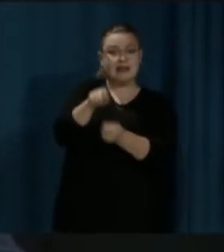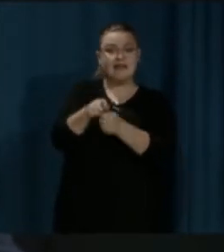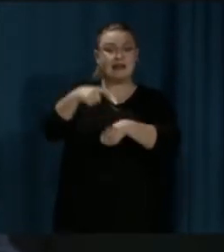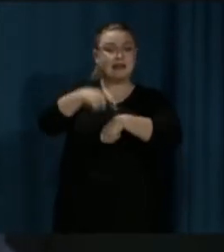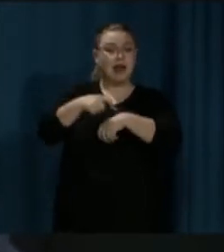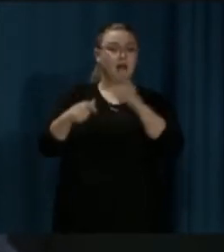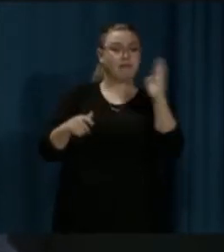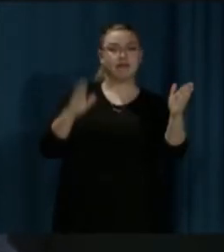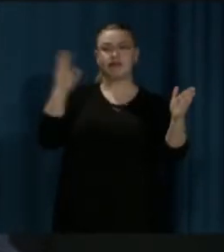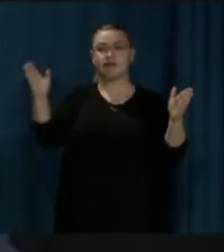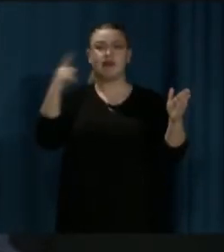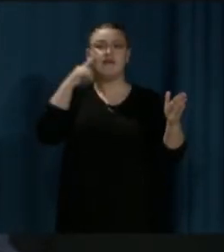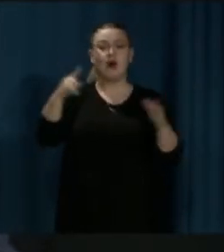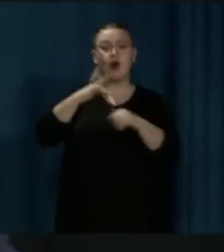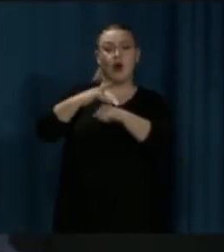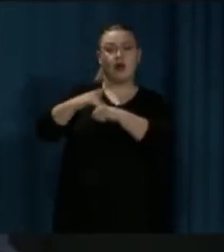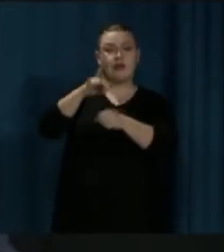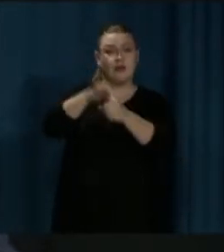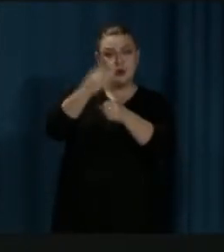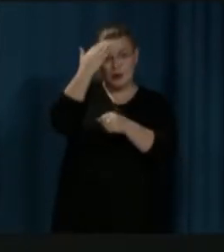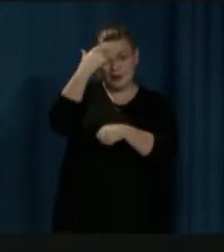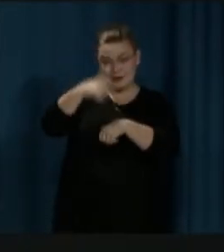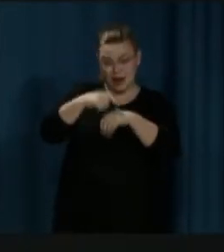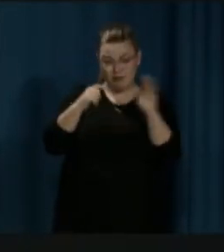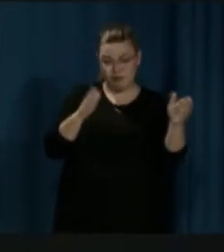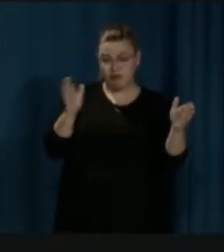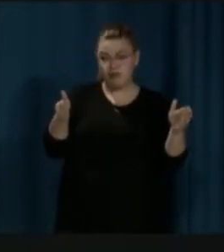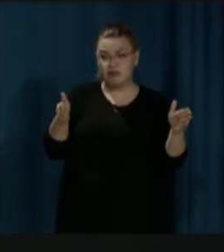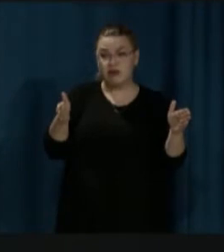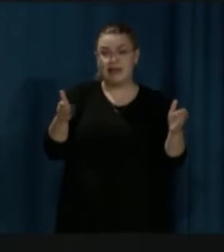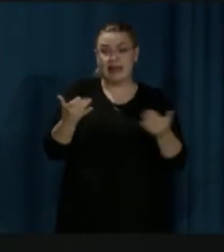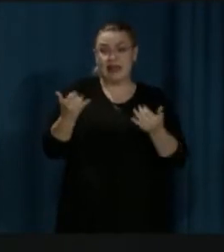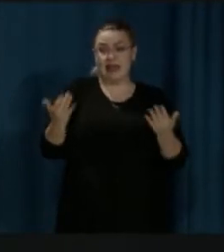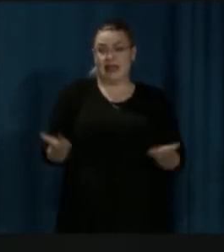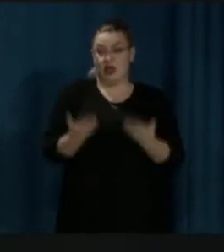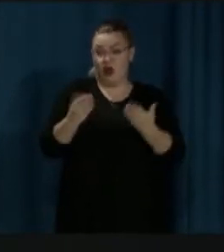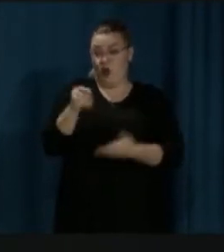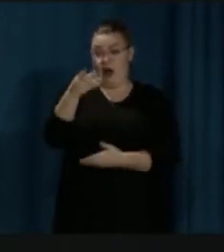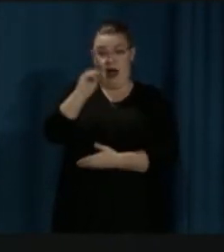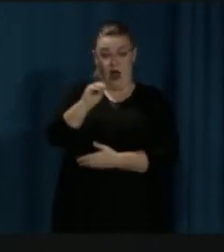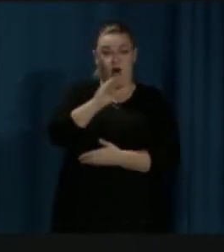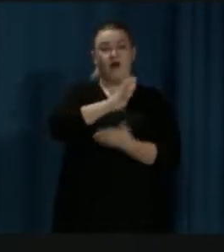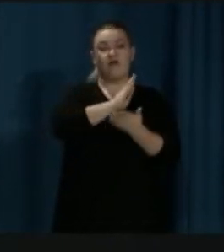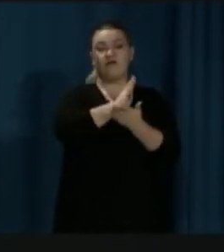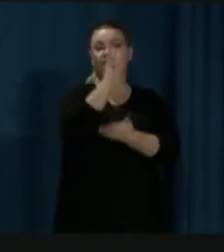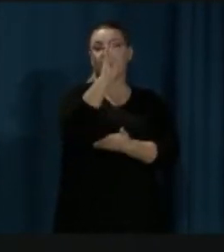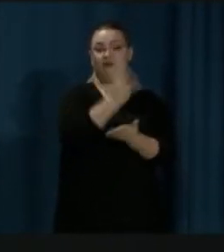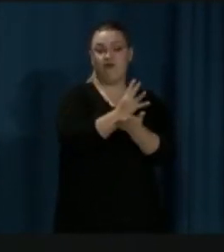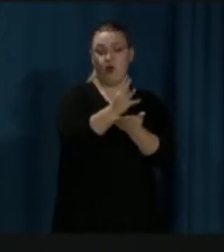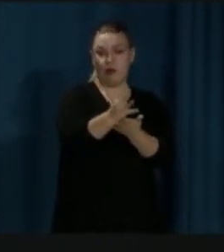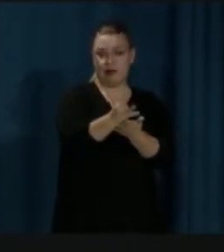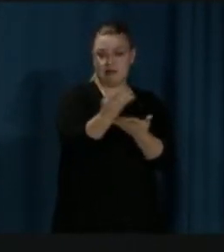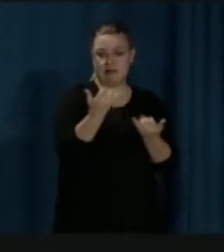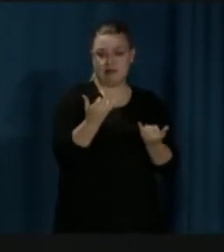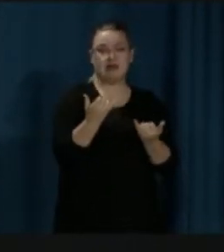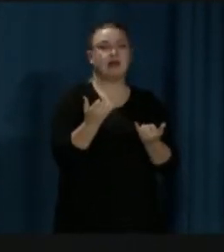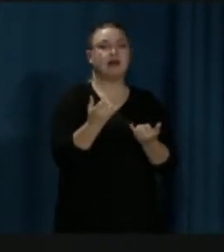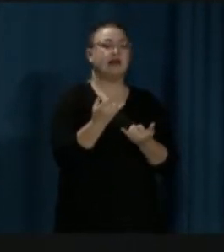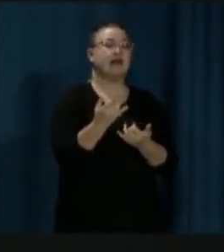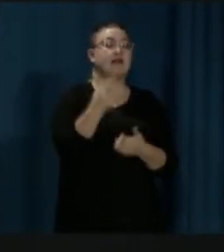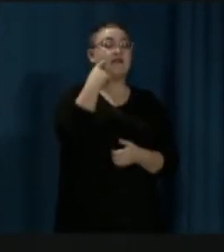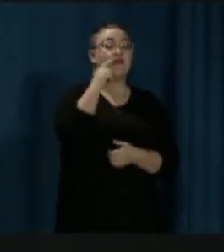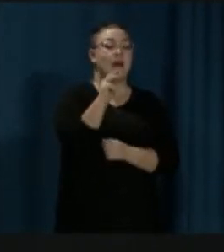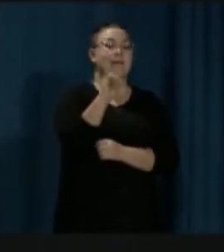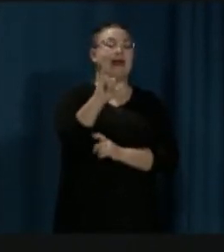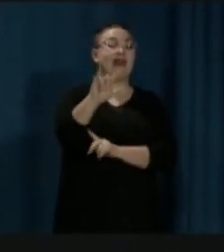we have for instance, early voting? So here in Ohio, it's 4 weeks of early voting. So early voting for the May 3rd